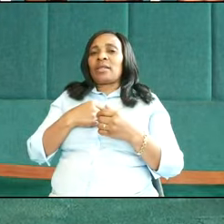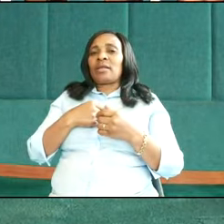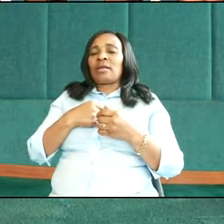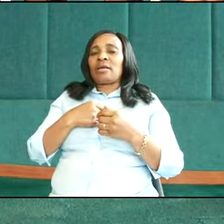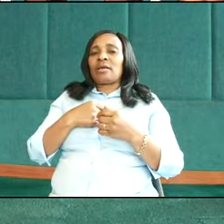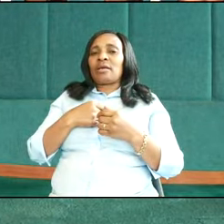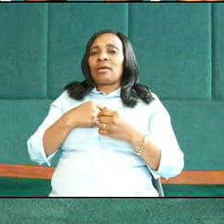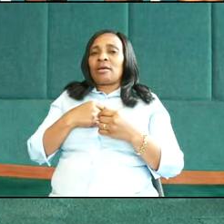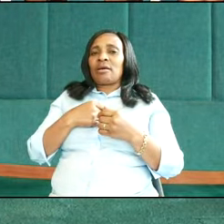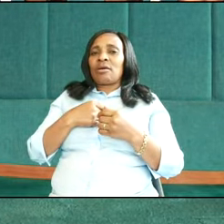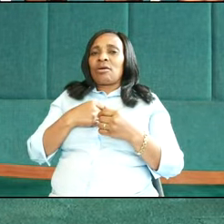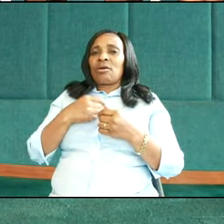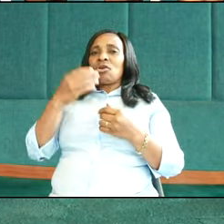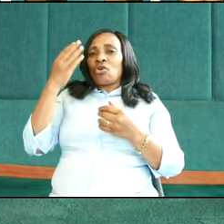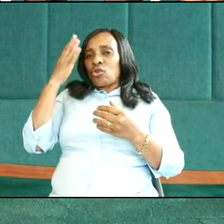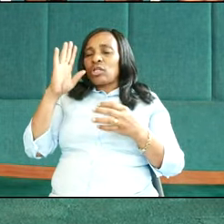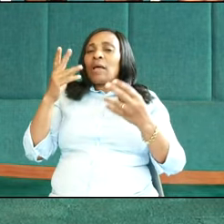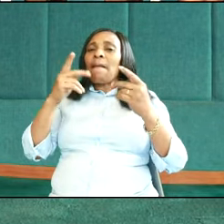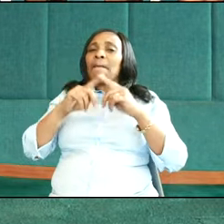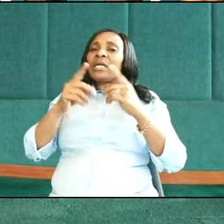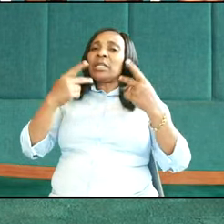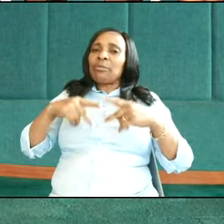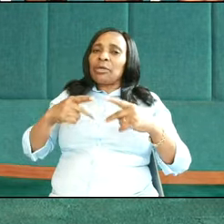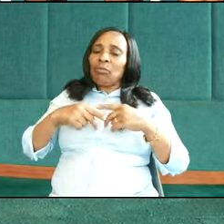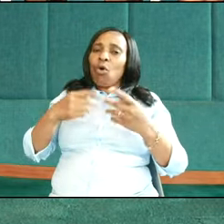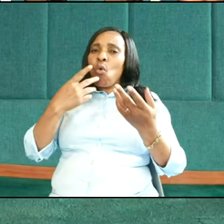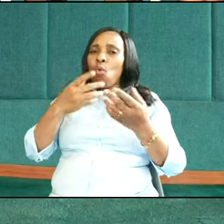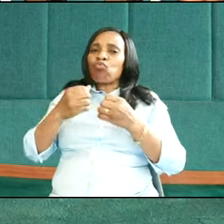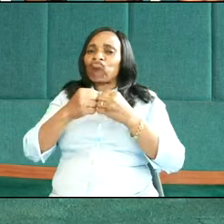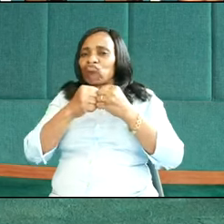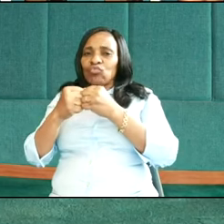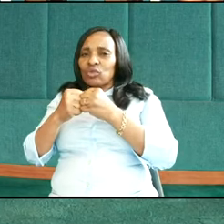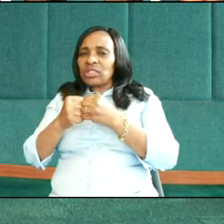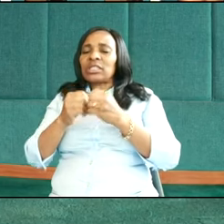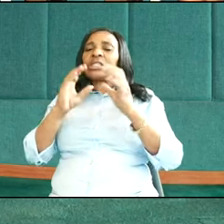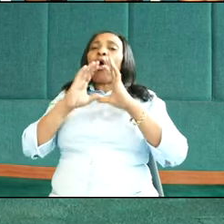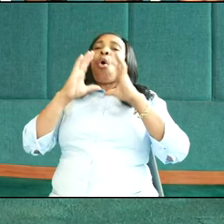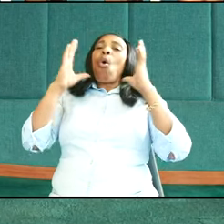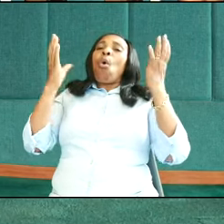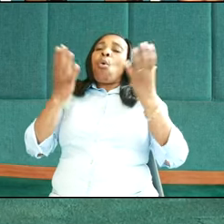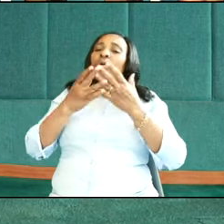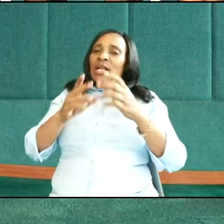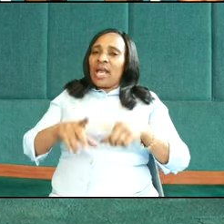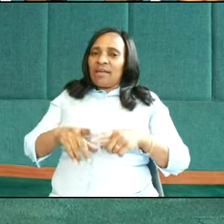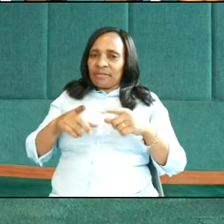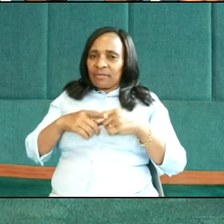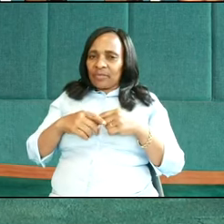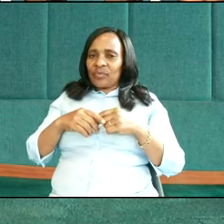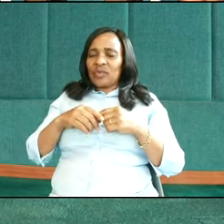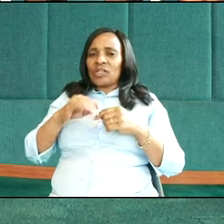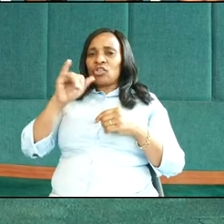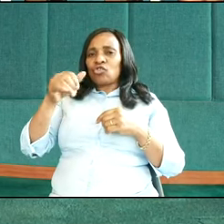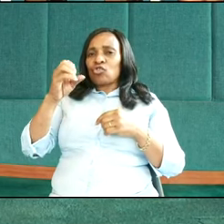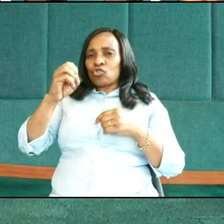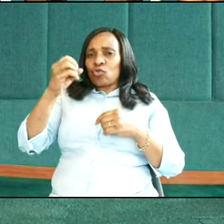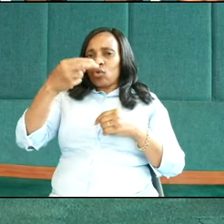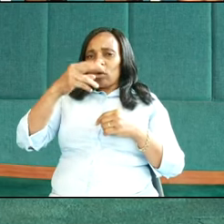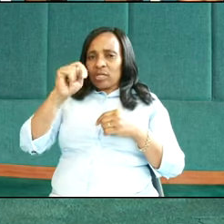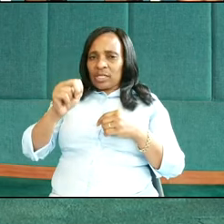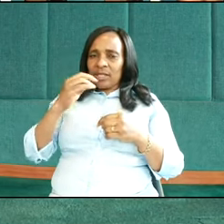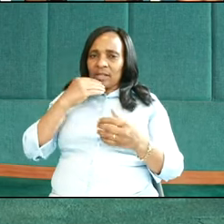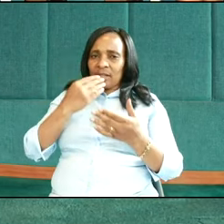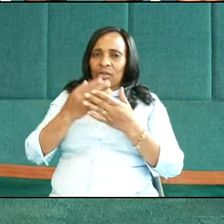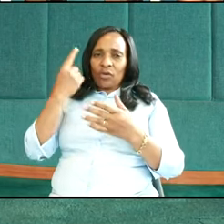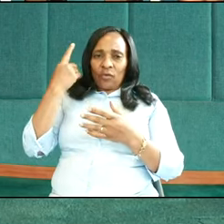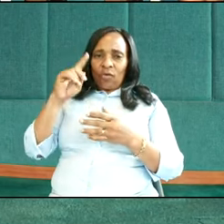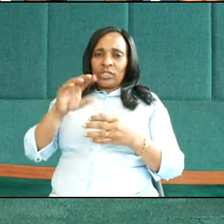know, you don't drink. But there are people who genuinely struggle with that almost their whole lives. Huh? Mm-hmm. No, yeah, so John, thank you so much for taking us through